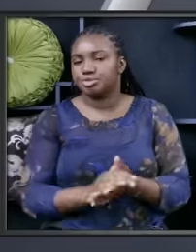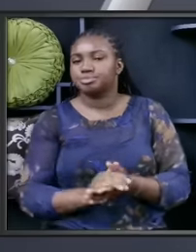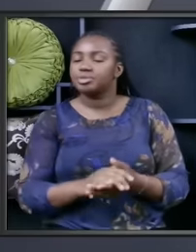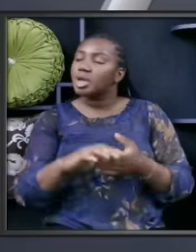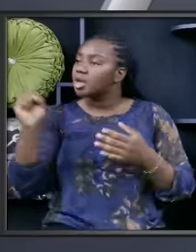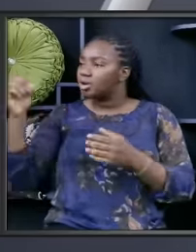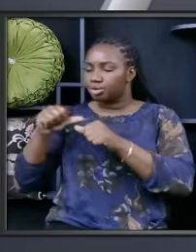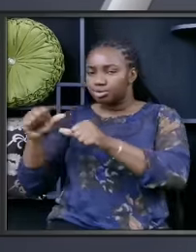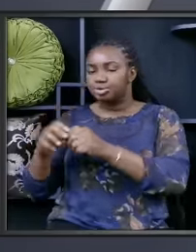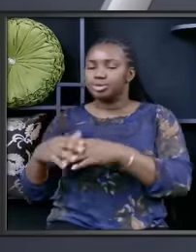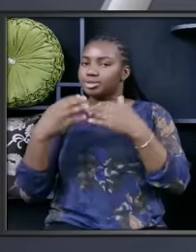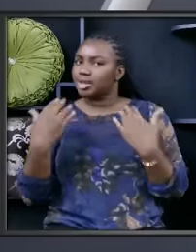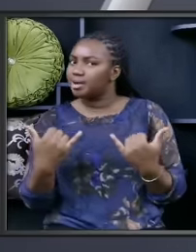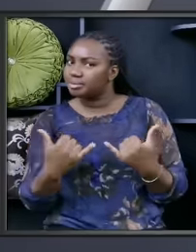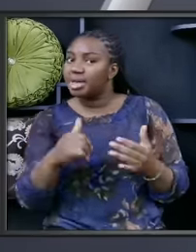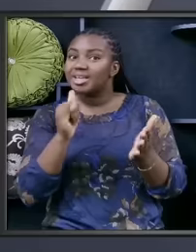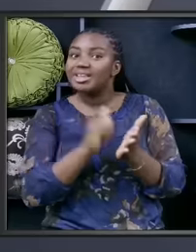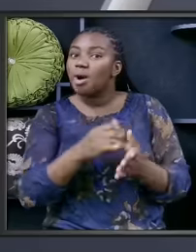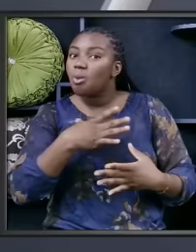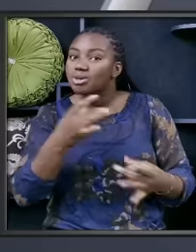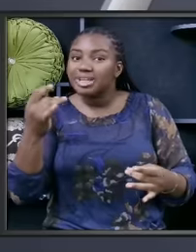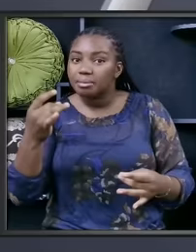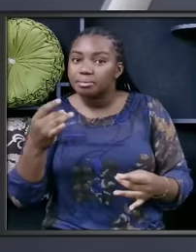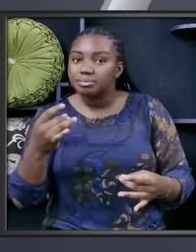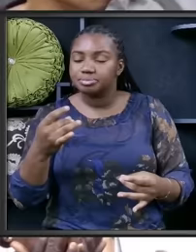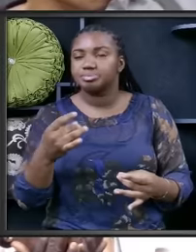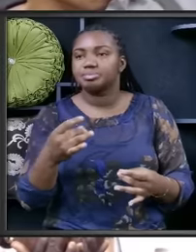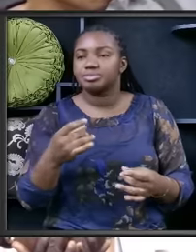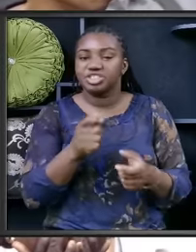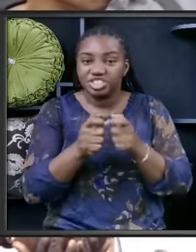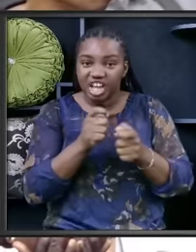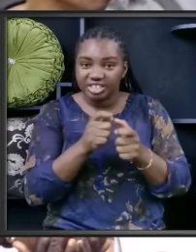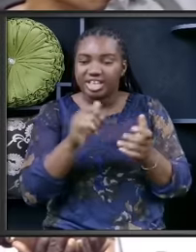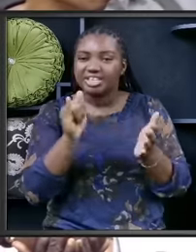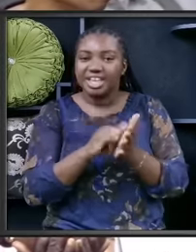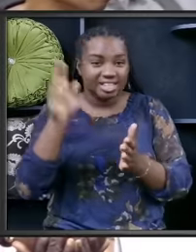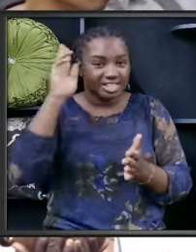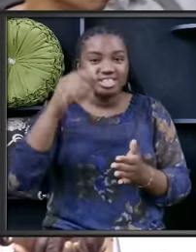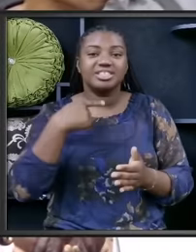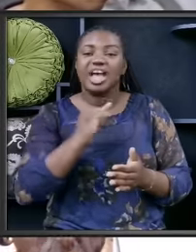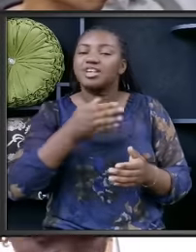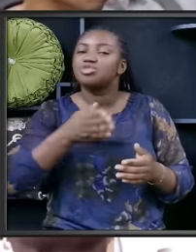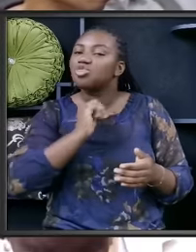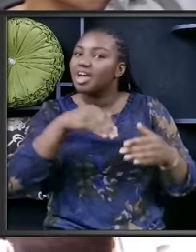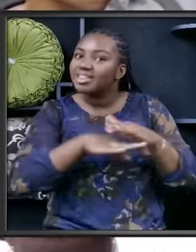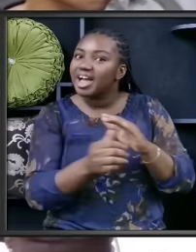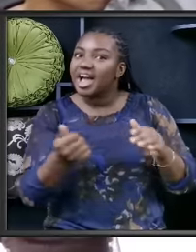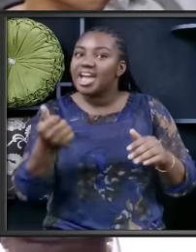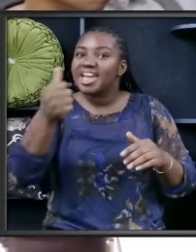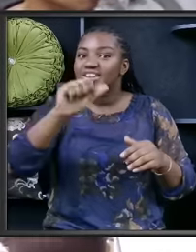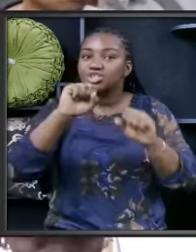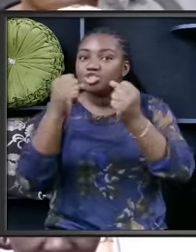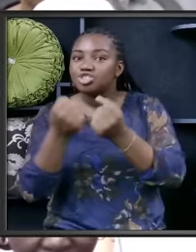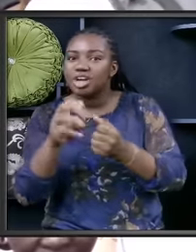Naim, now WhatsApp where I tell you say in say make I not enter any social media. That way my brother that okay,